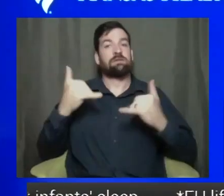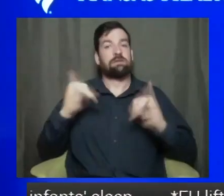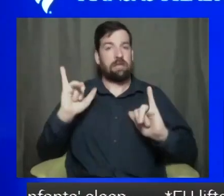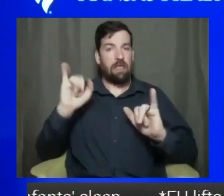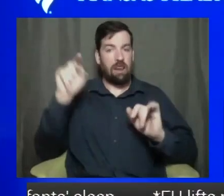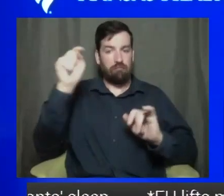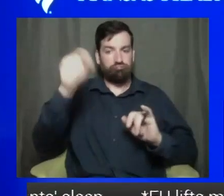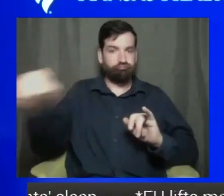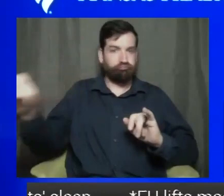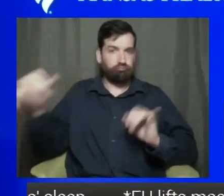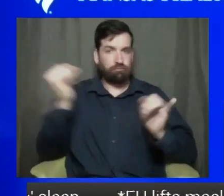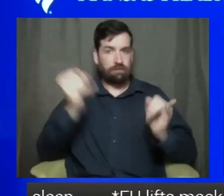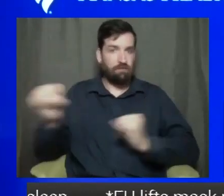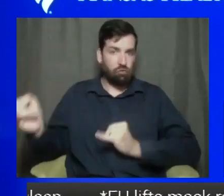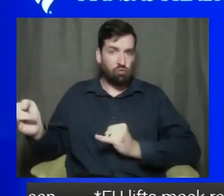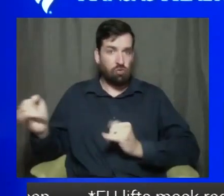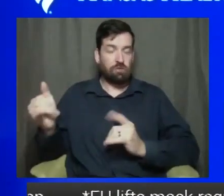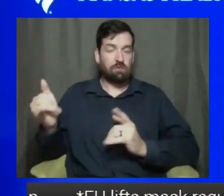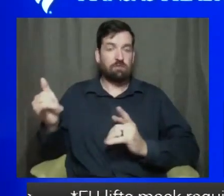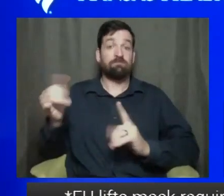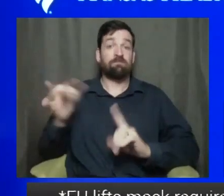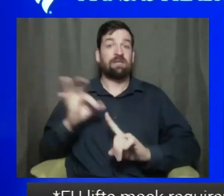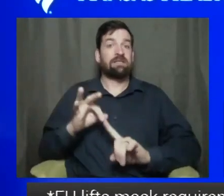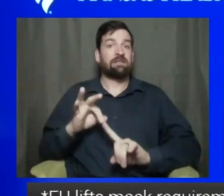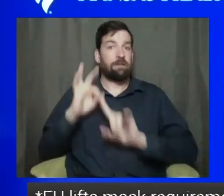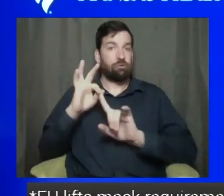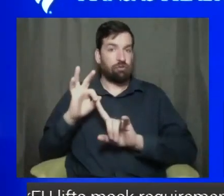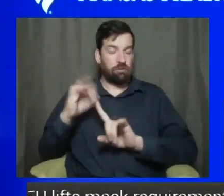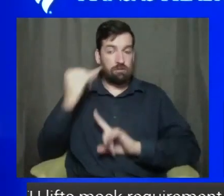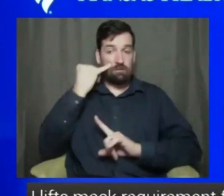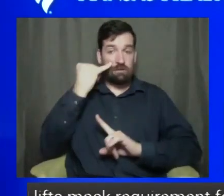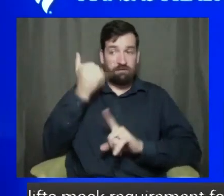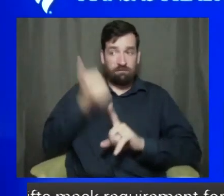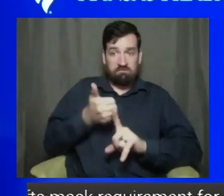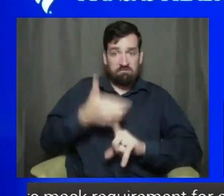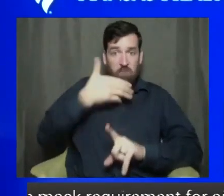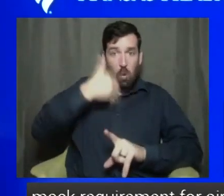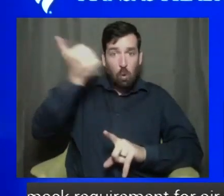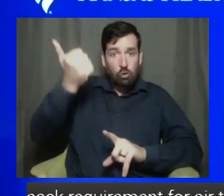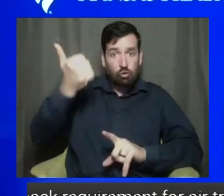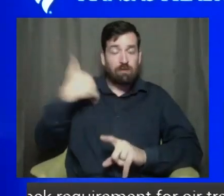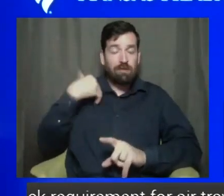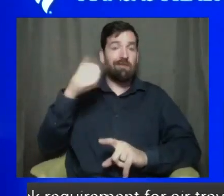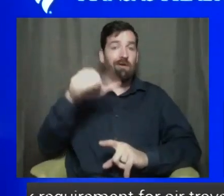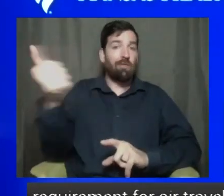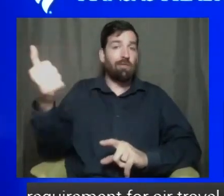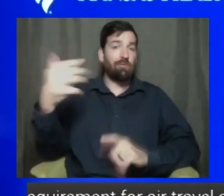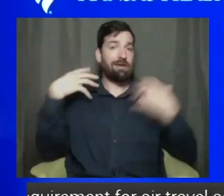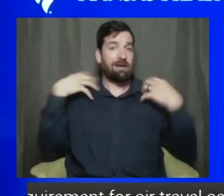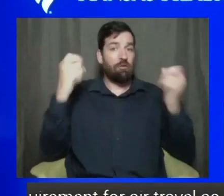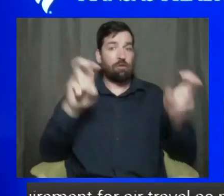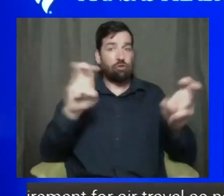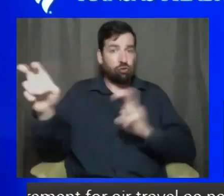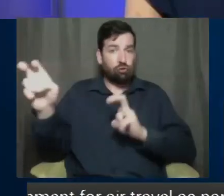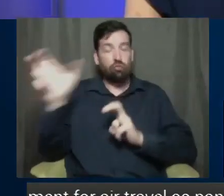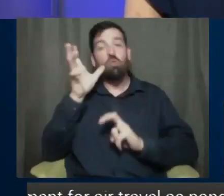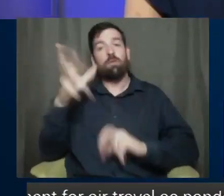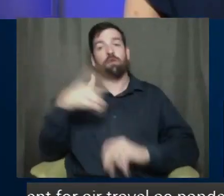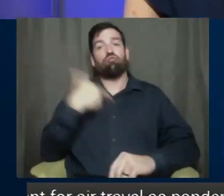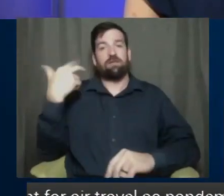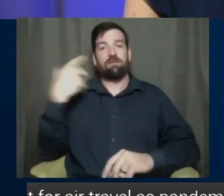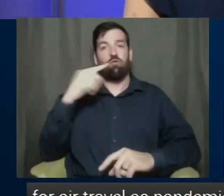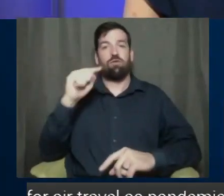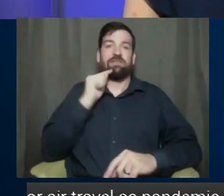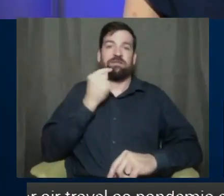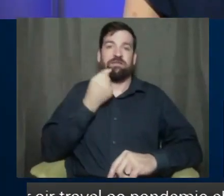one reason or another, especially if they're of older age and have comorbidities, will be at risk of those severe outcomes. Question about